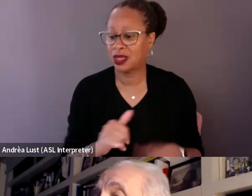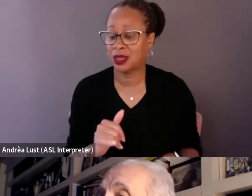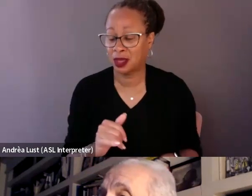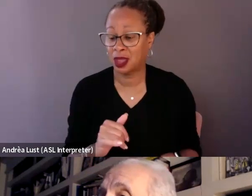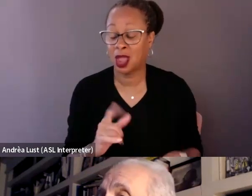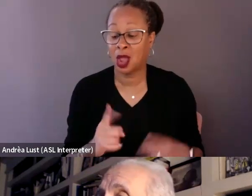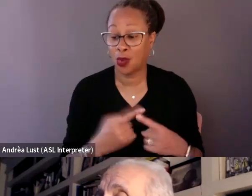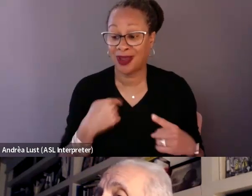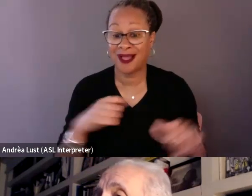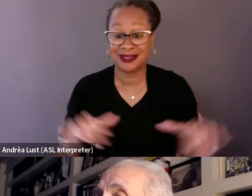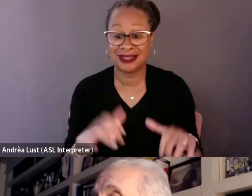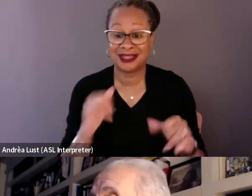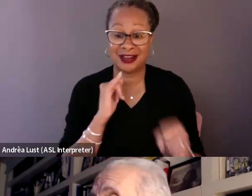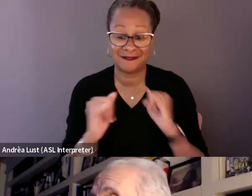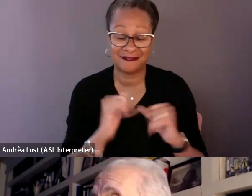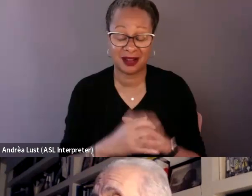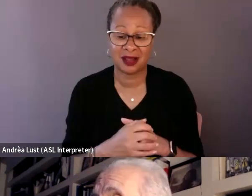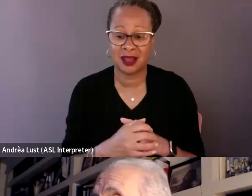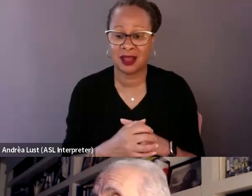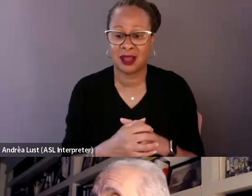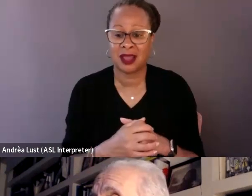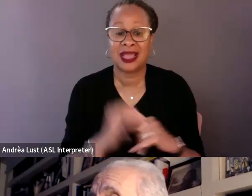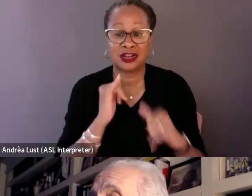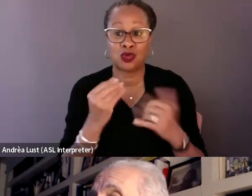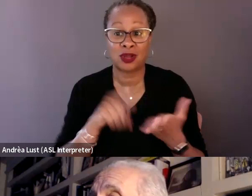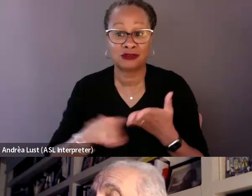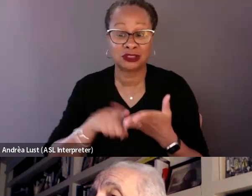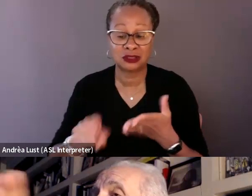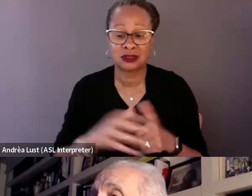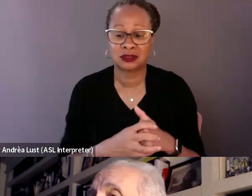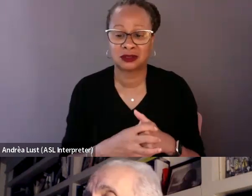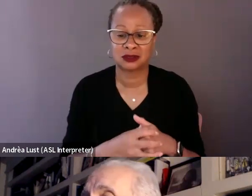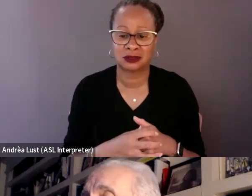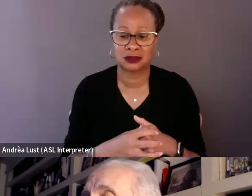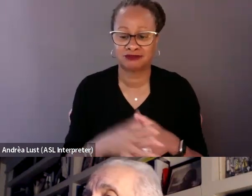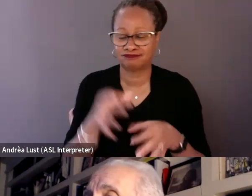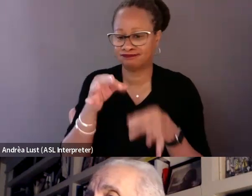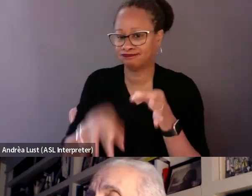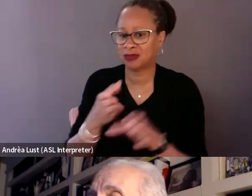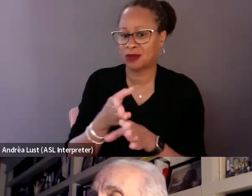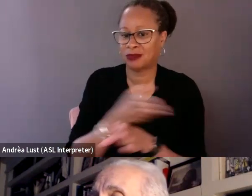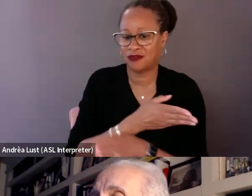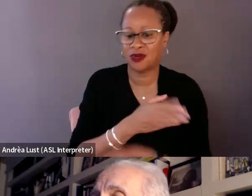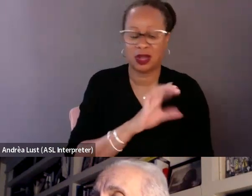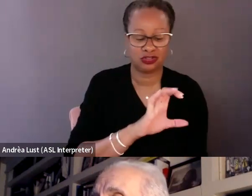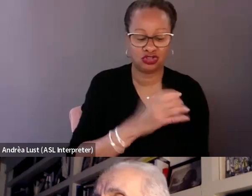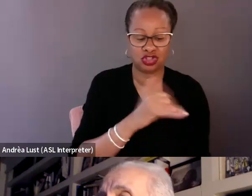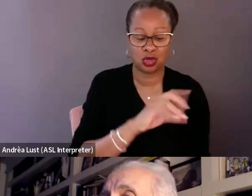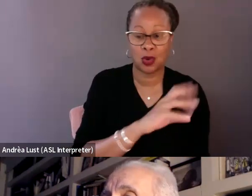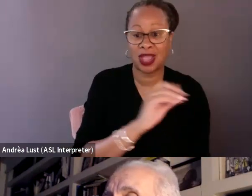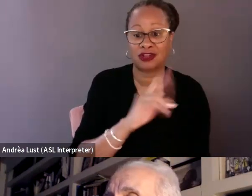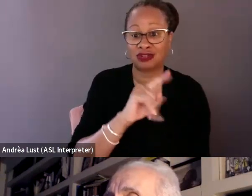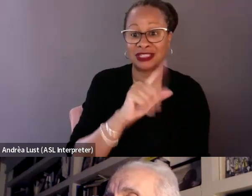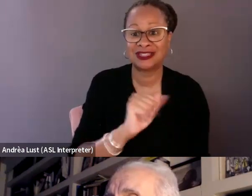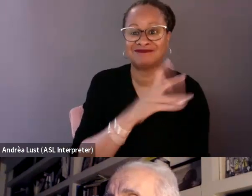did the interviews and the research, was just before we did Chikonrita. And okay. I was